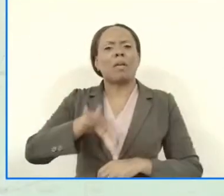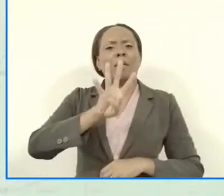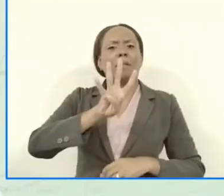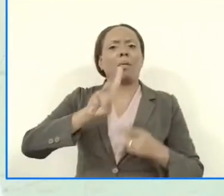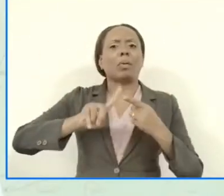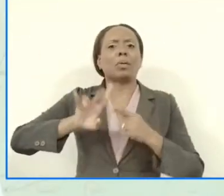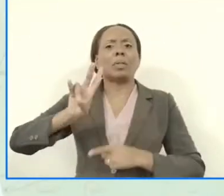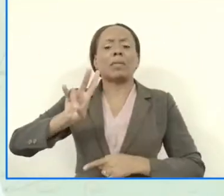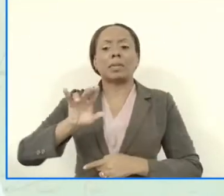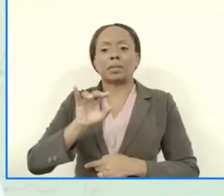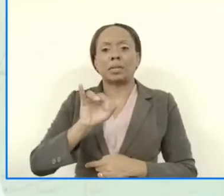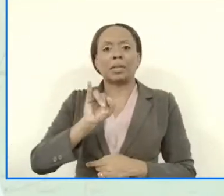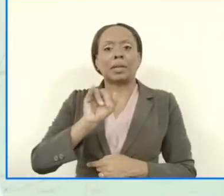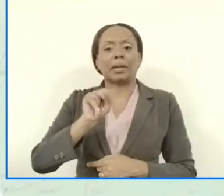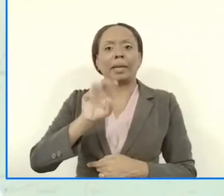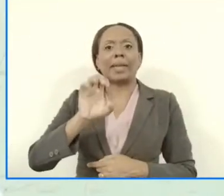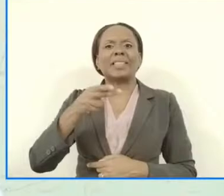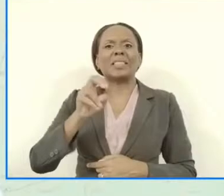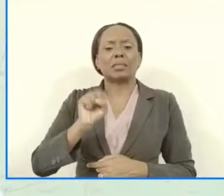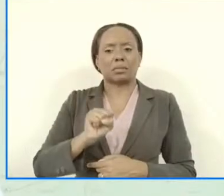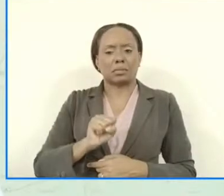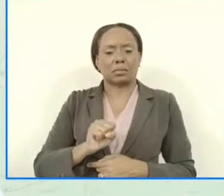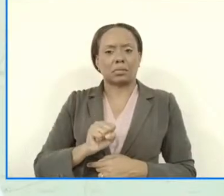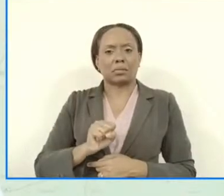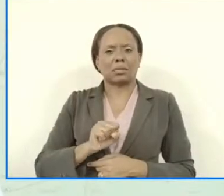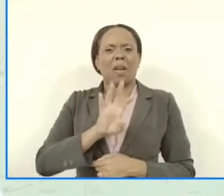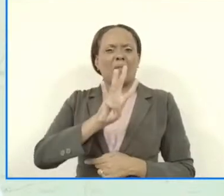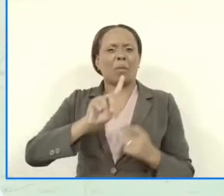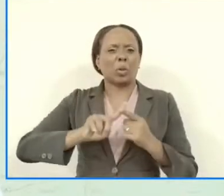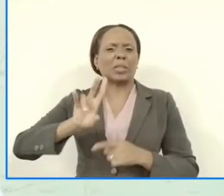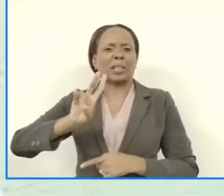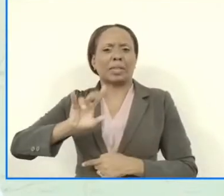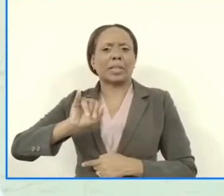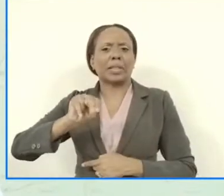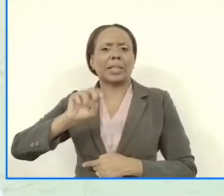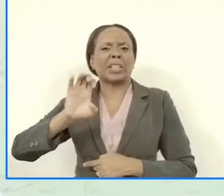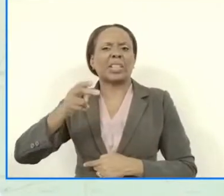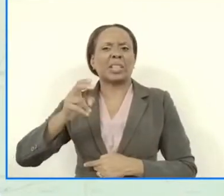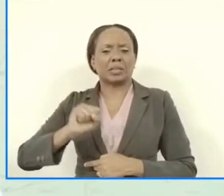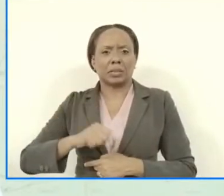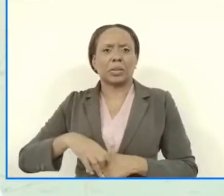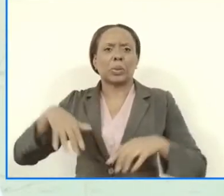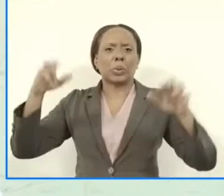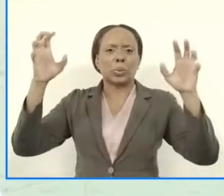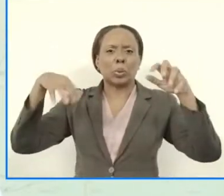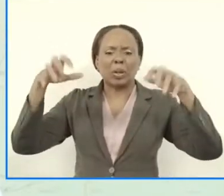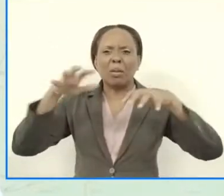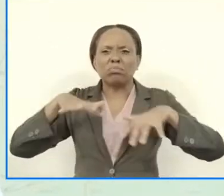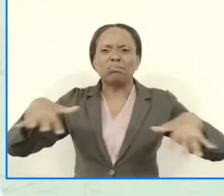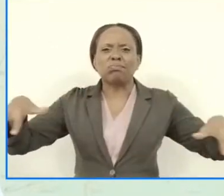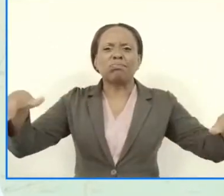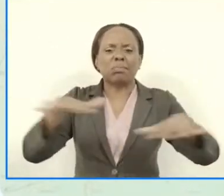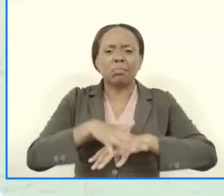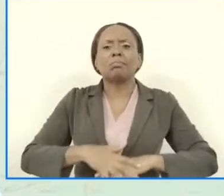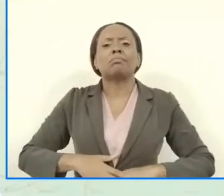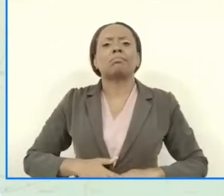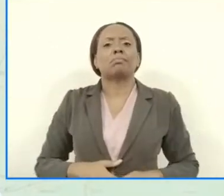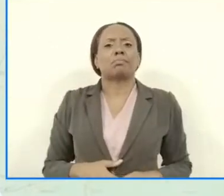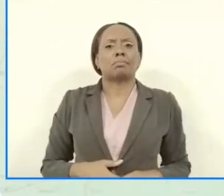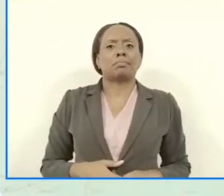of rainfall associated with the passage of the system. It was kind of scattered all over the place in terms of the